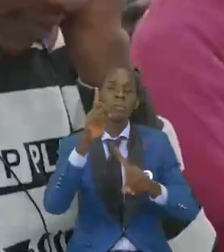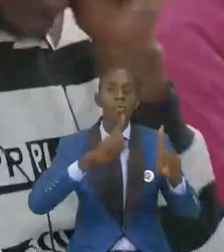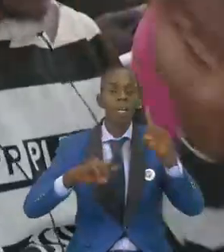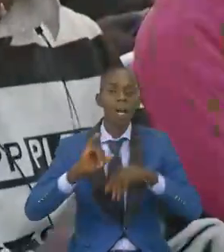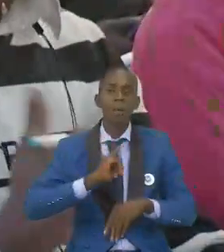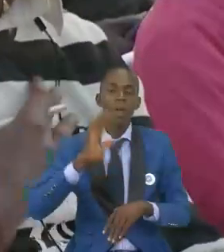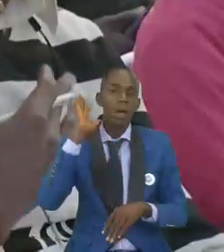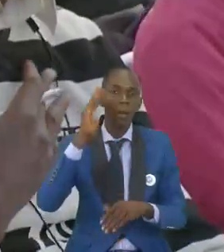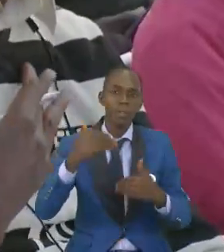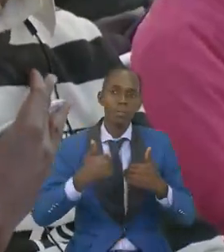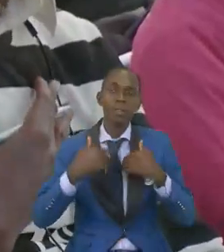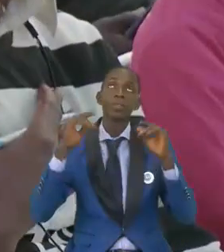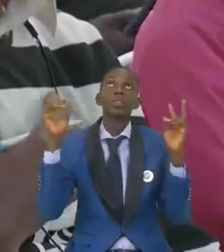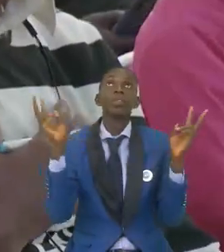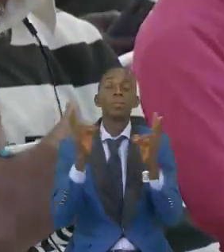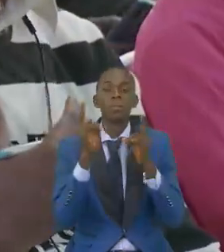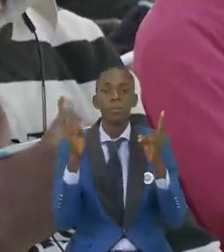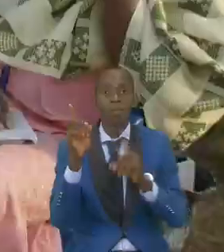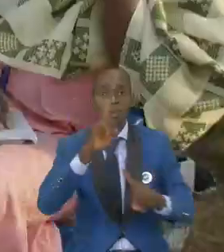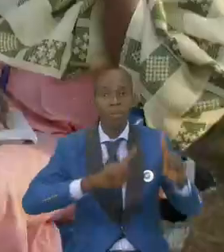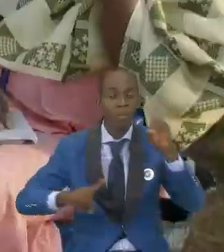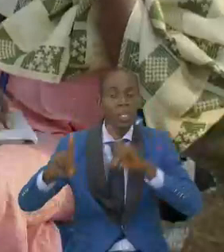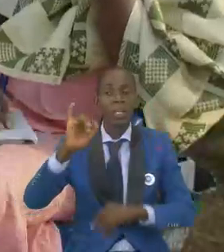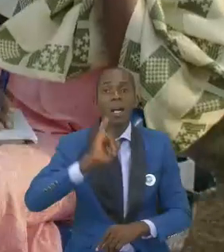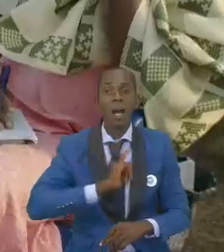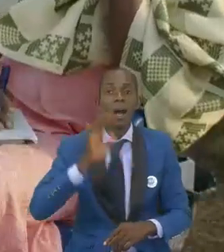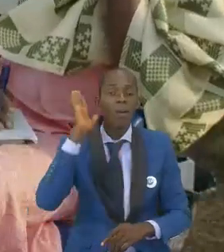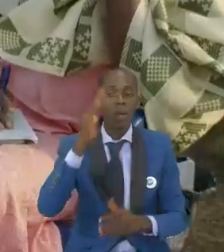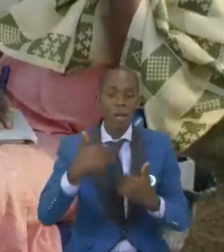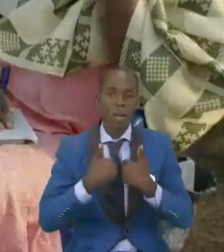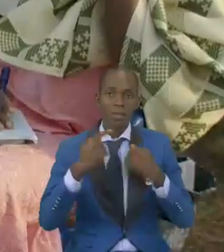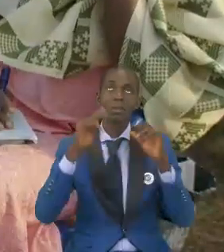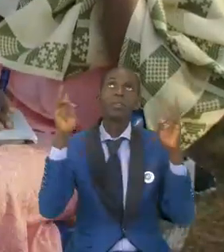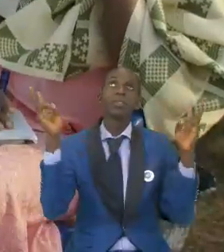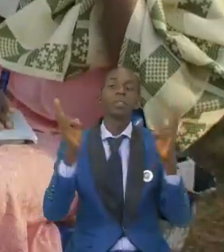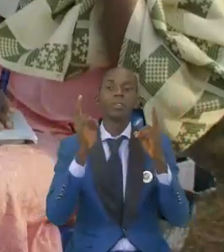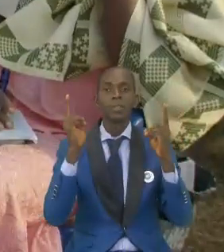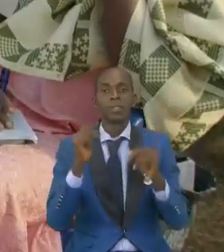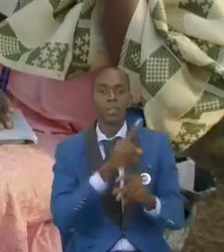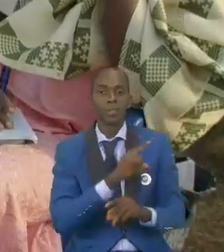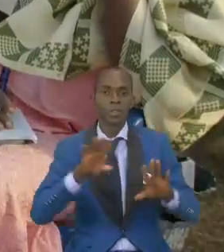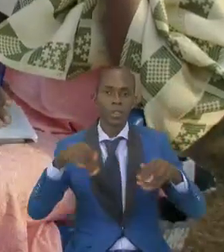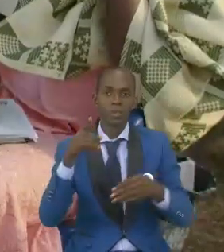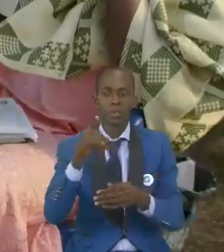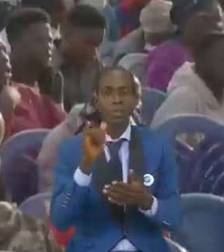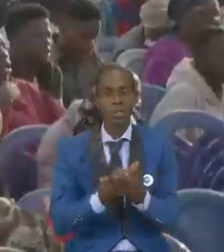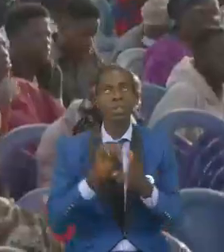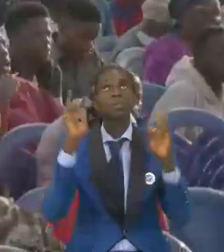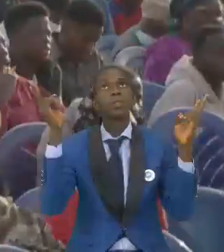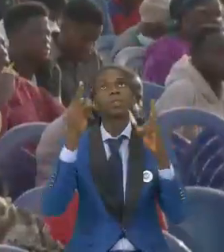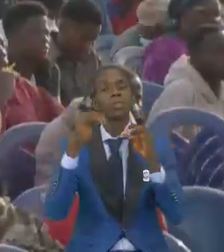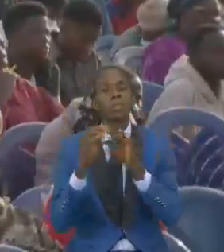victory. Say it aloud. I will have the victory. The Lord grant you victory in Jesus'